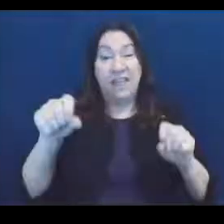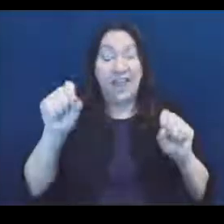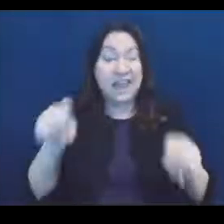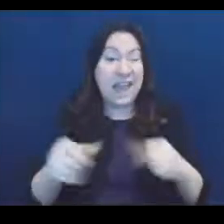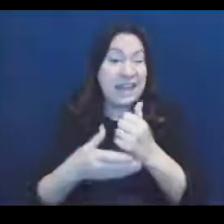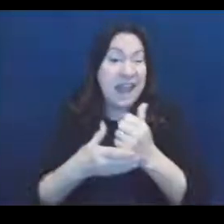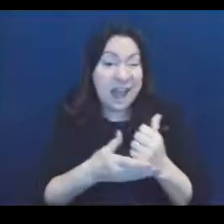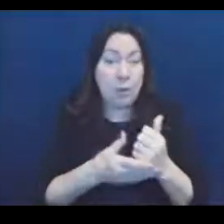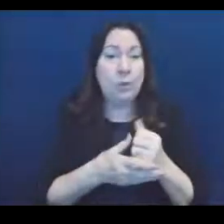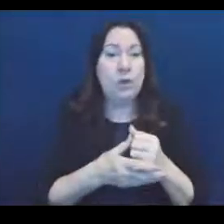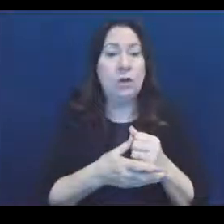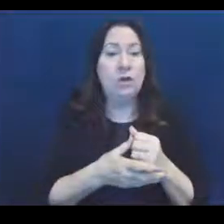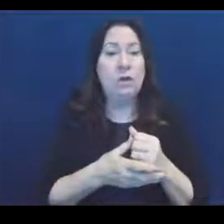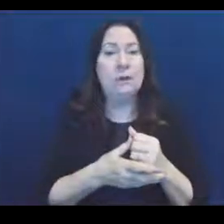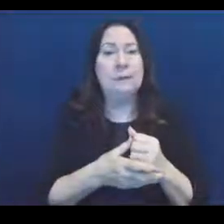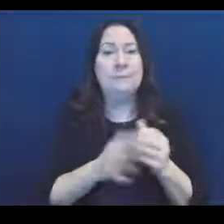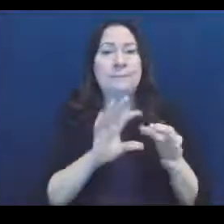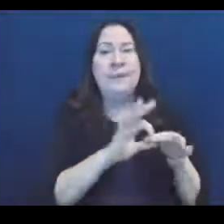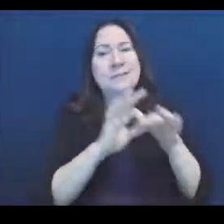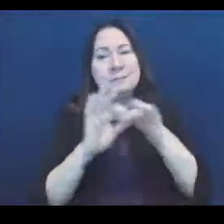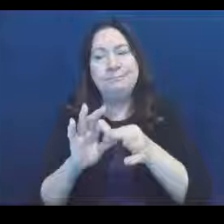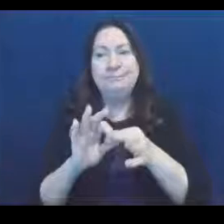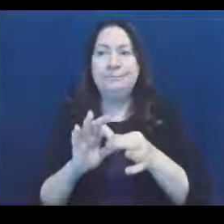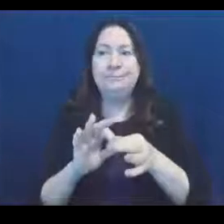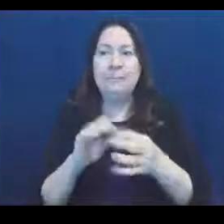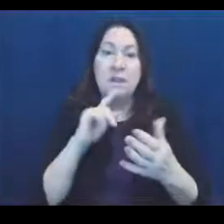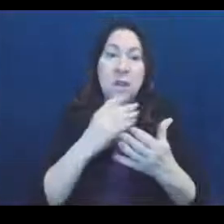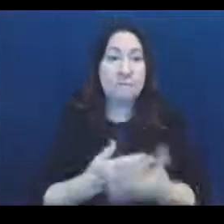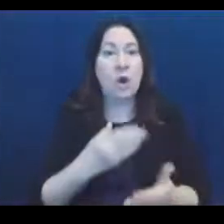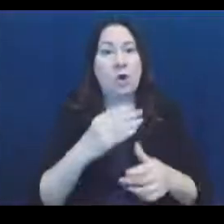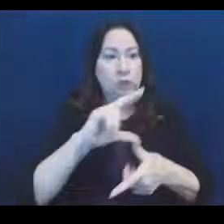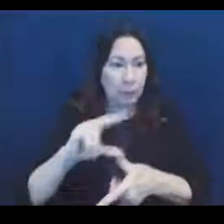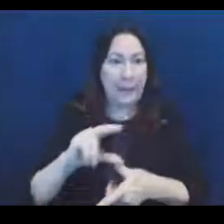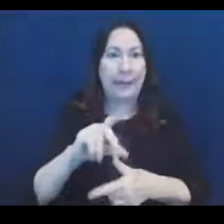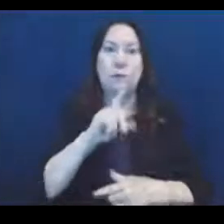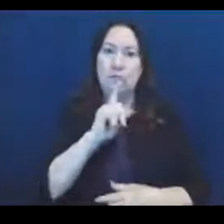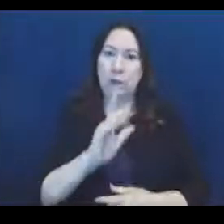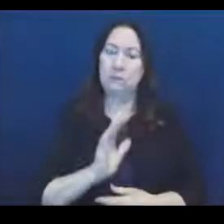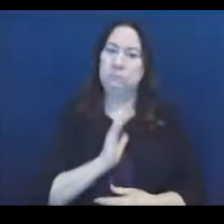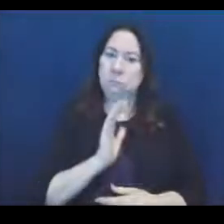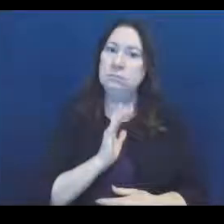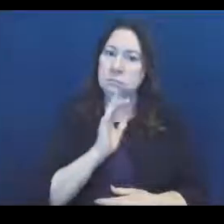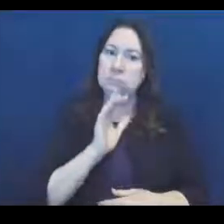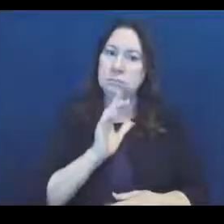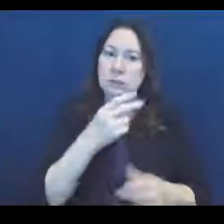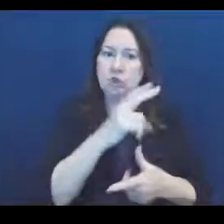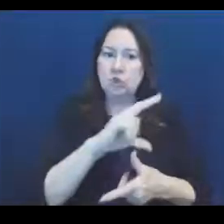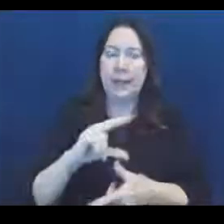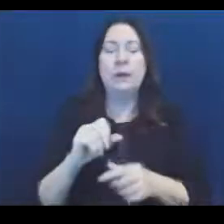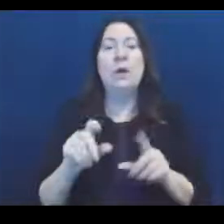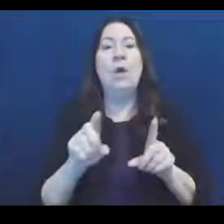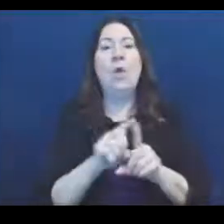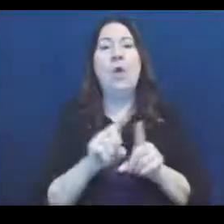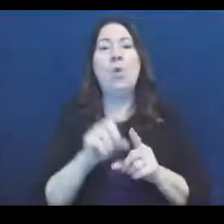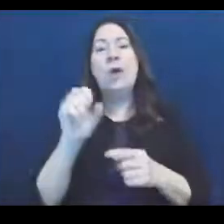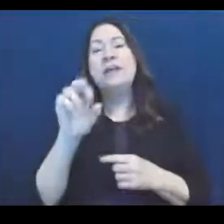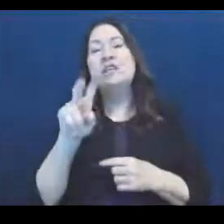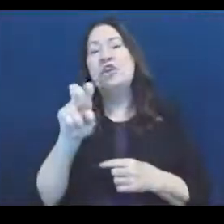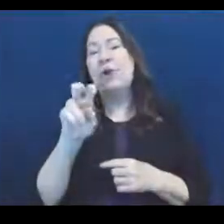with respect to confirmation of tornadoes and maybe even where survey teams should